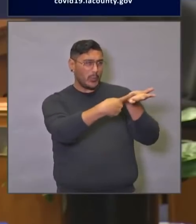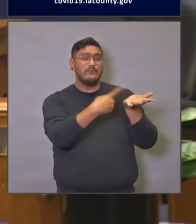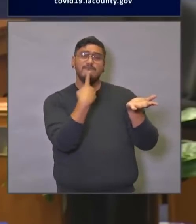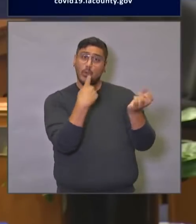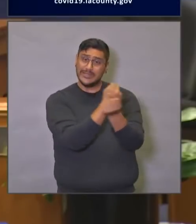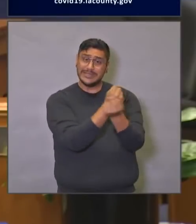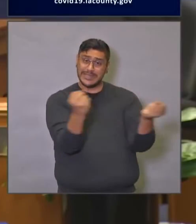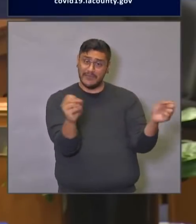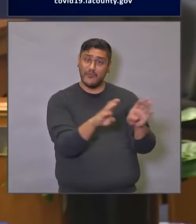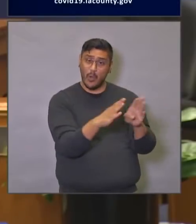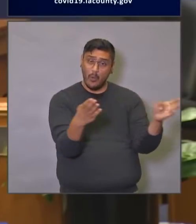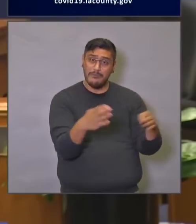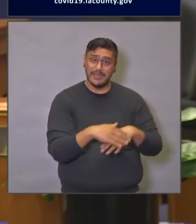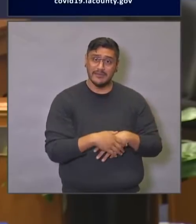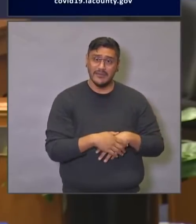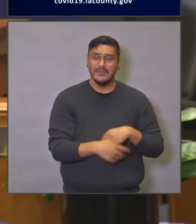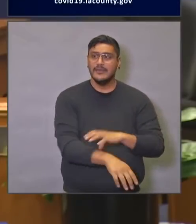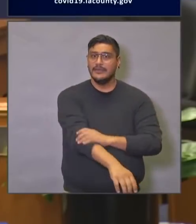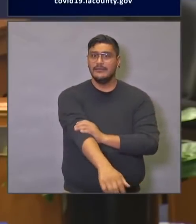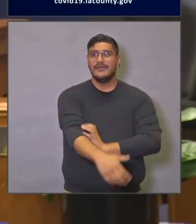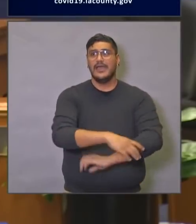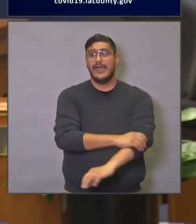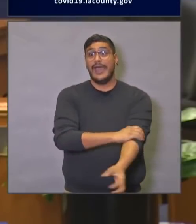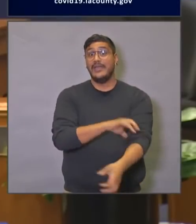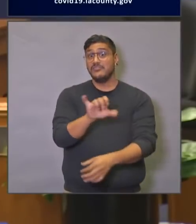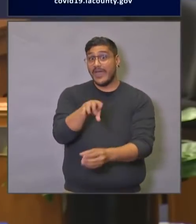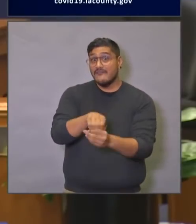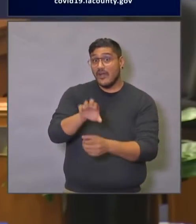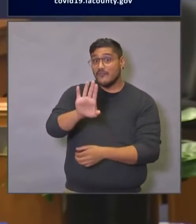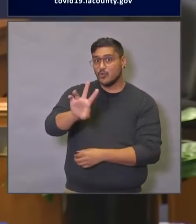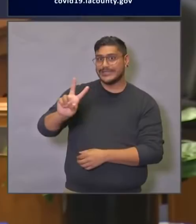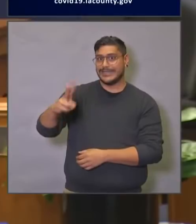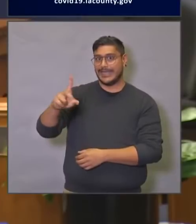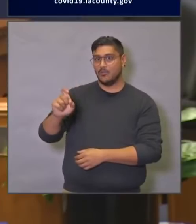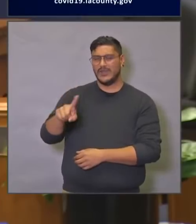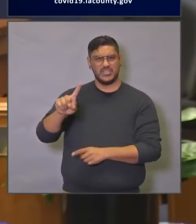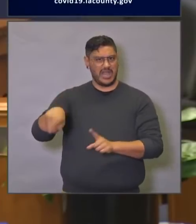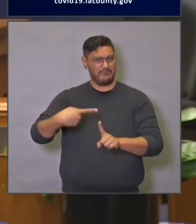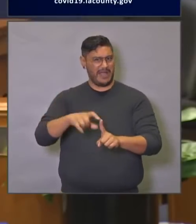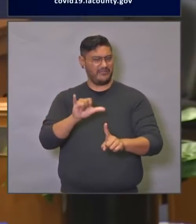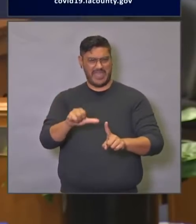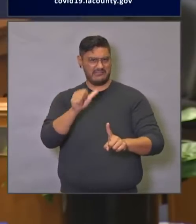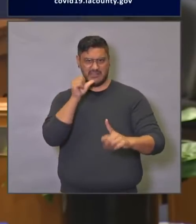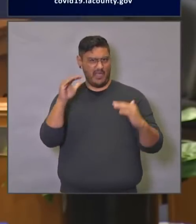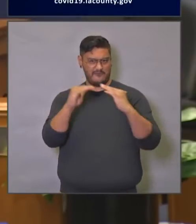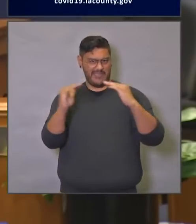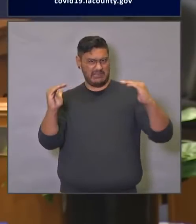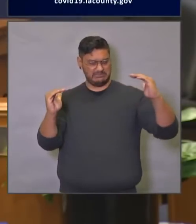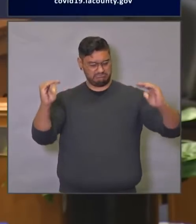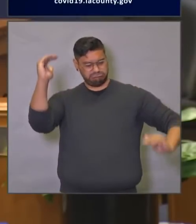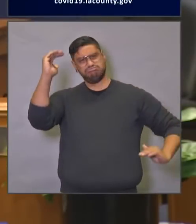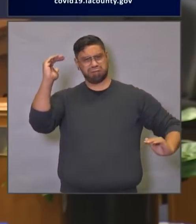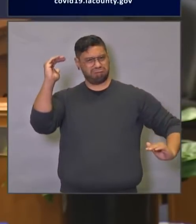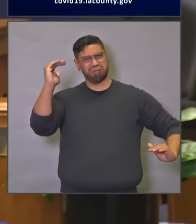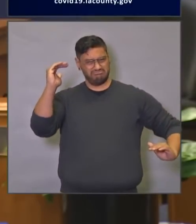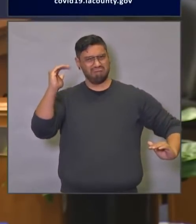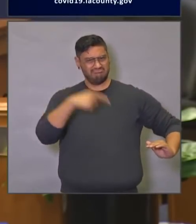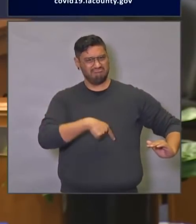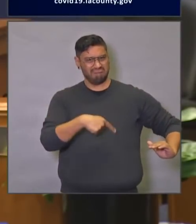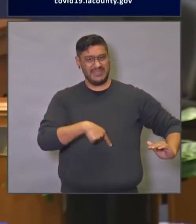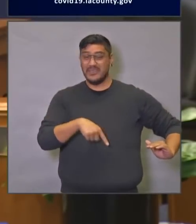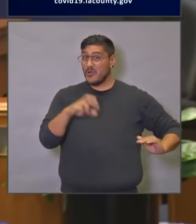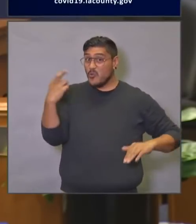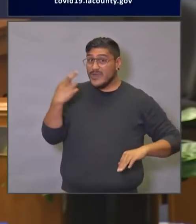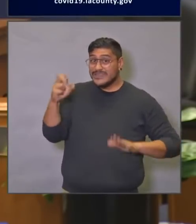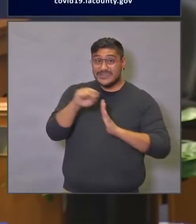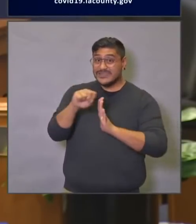question around the disproportionality. One of the reasons why the state is not allowing us to open all of our schools right